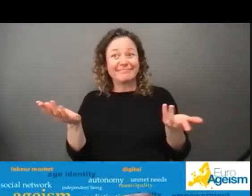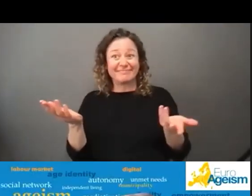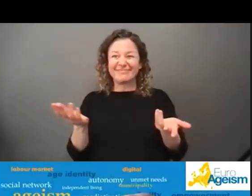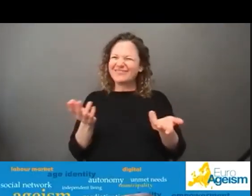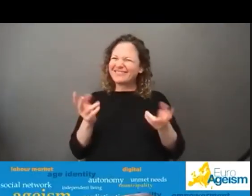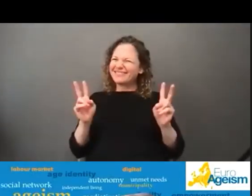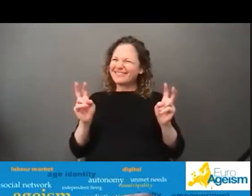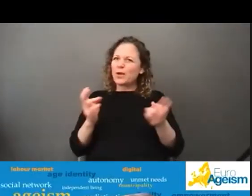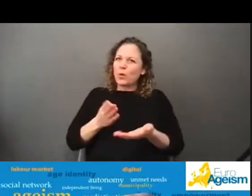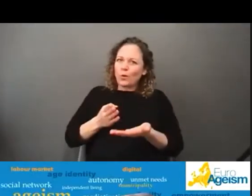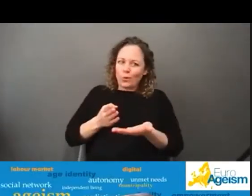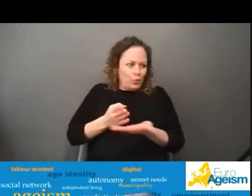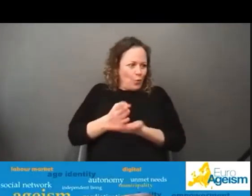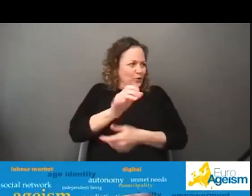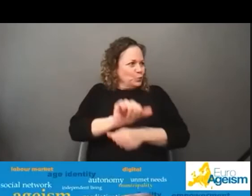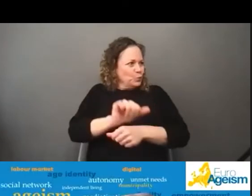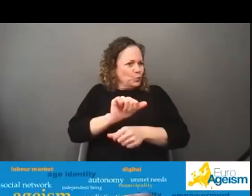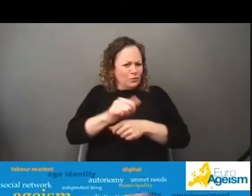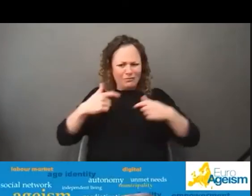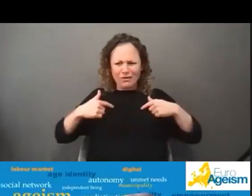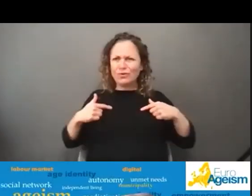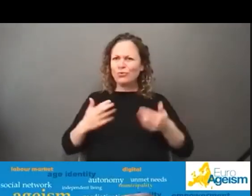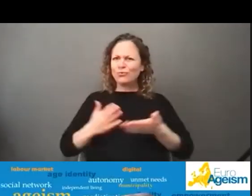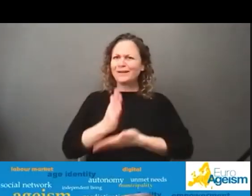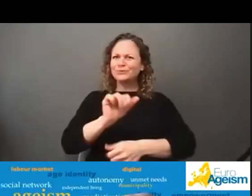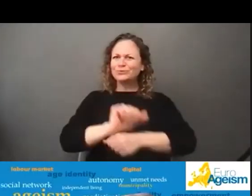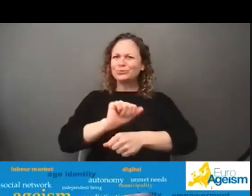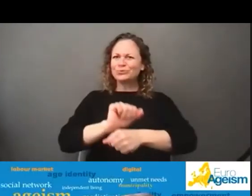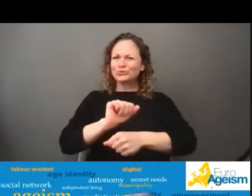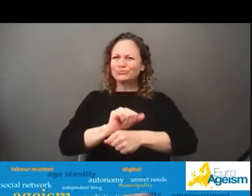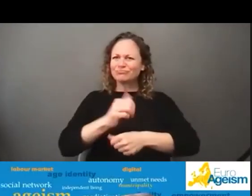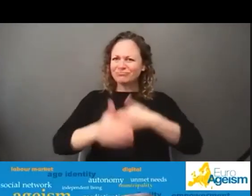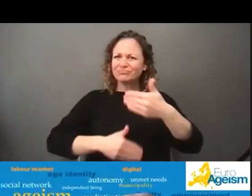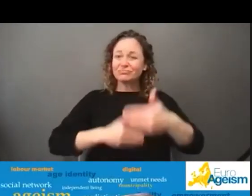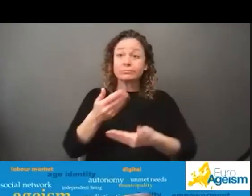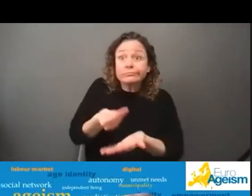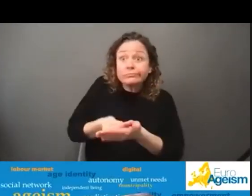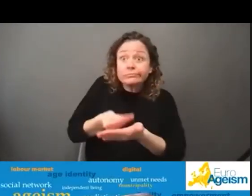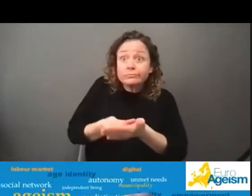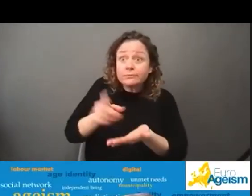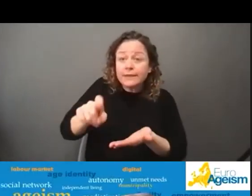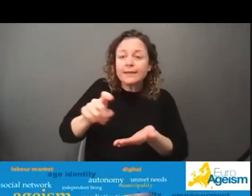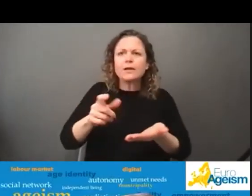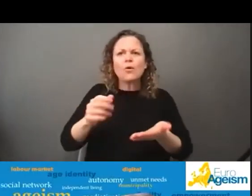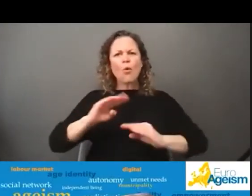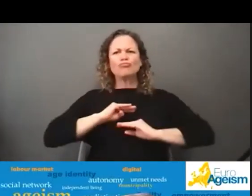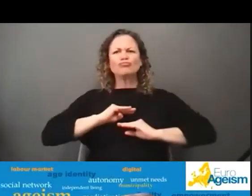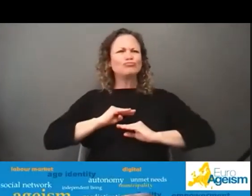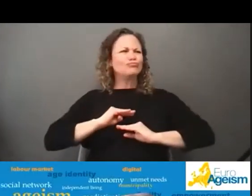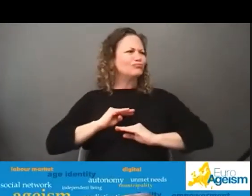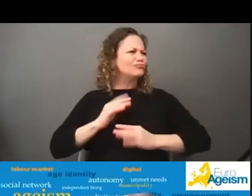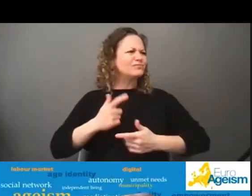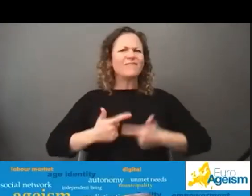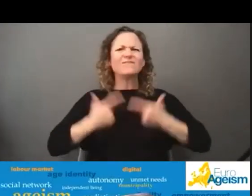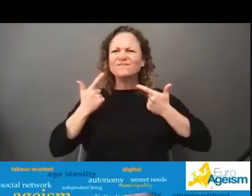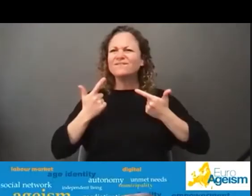for all of us in terms of be it the economic means or self-fulfillment in terms of